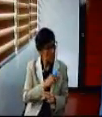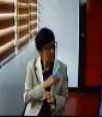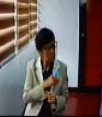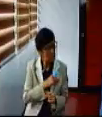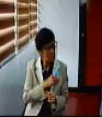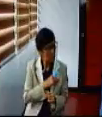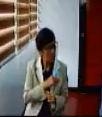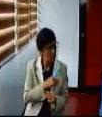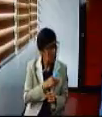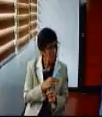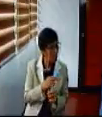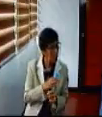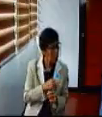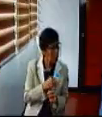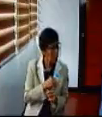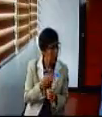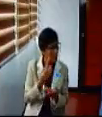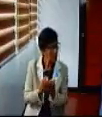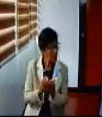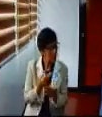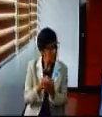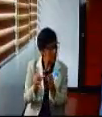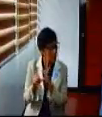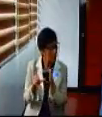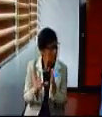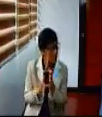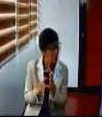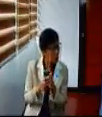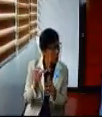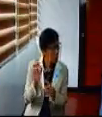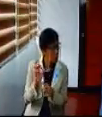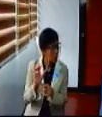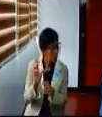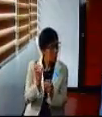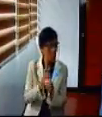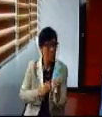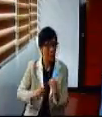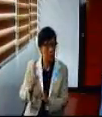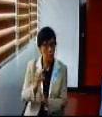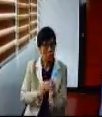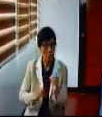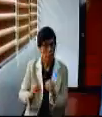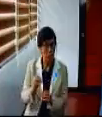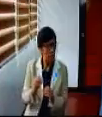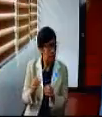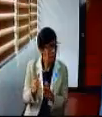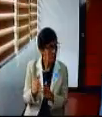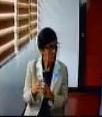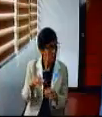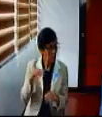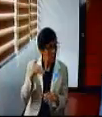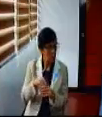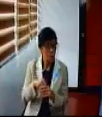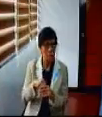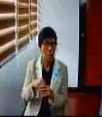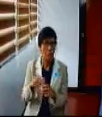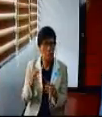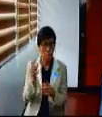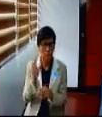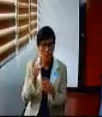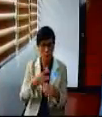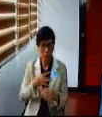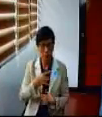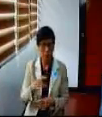and they may be legal or even operational. It is therefore in the interest of businesses